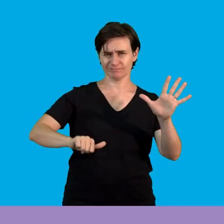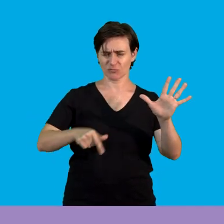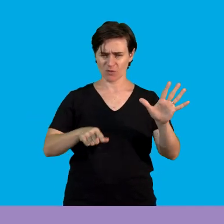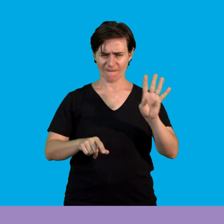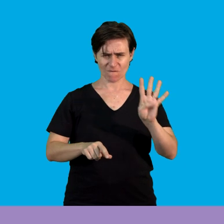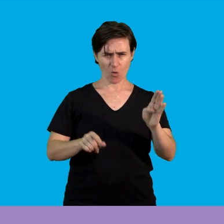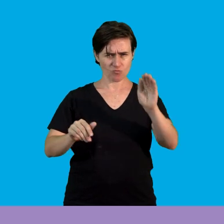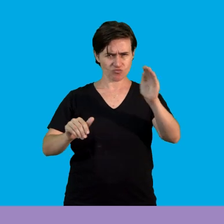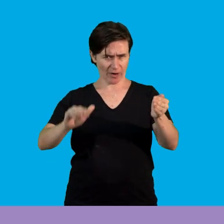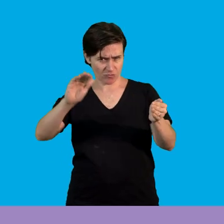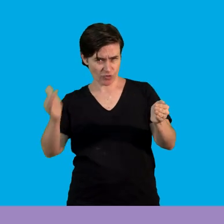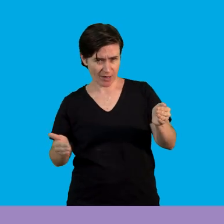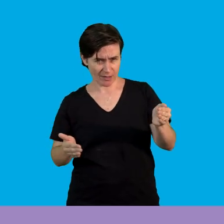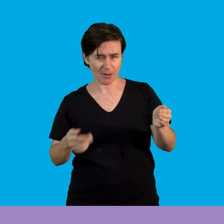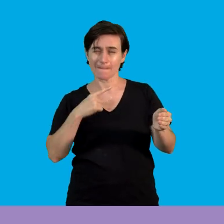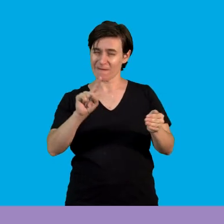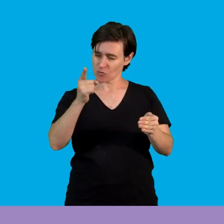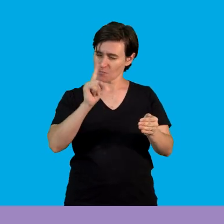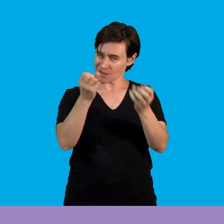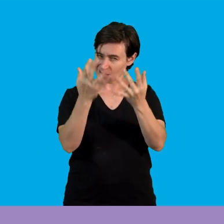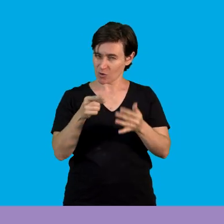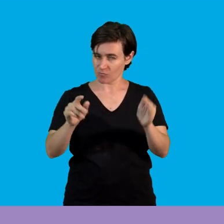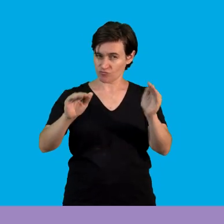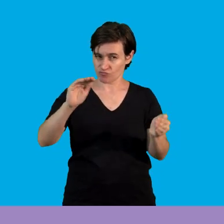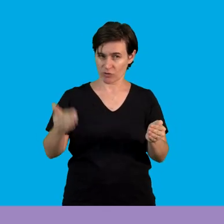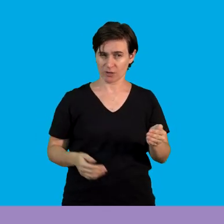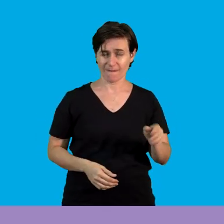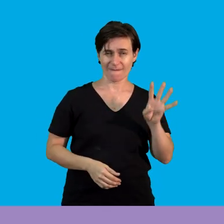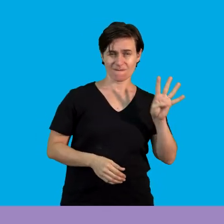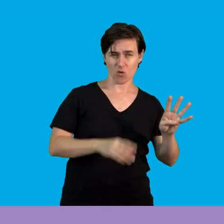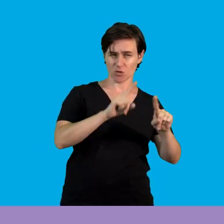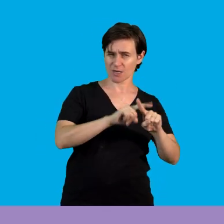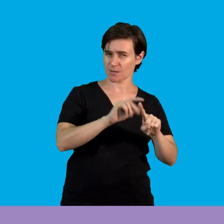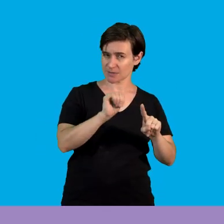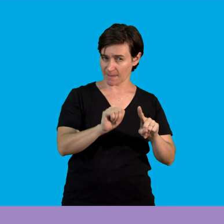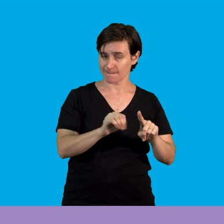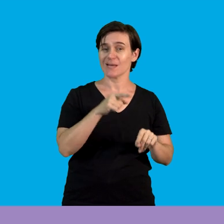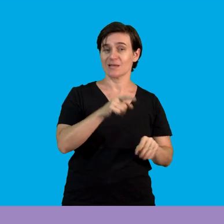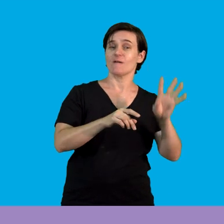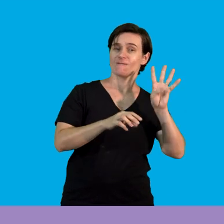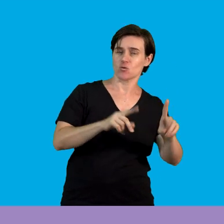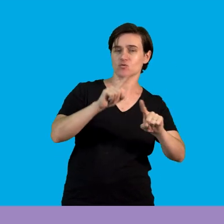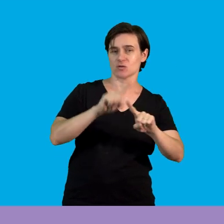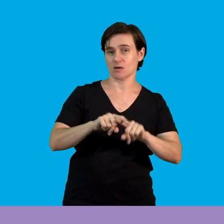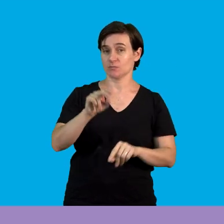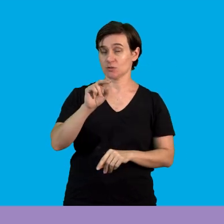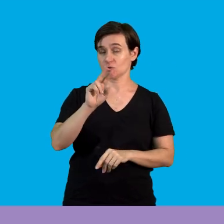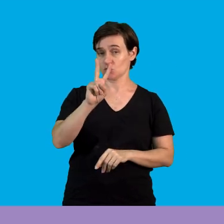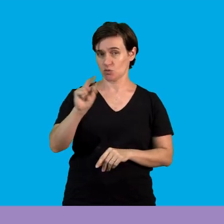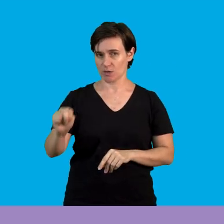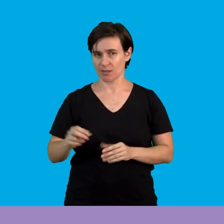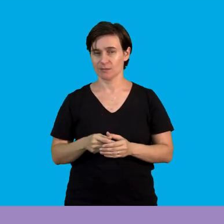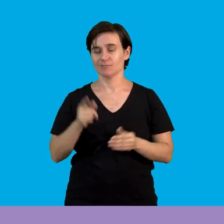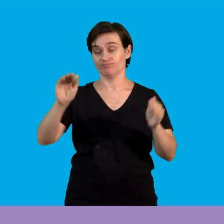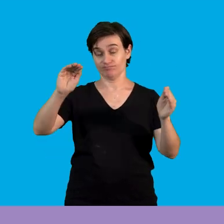with a bracket. So we start by resolving the bracket. 4 into m plus 2n, and then close